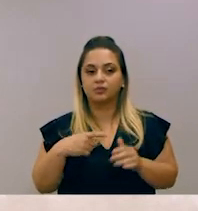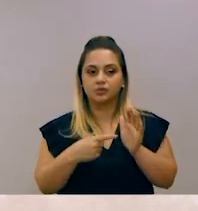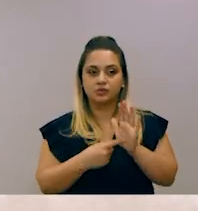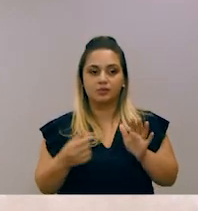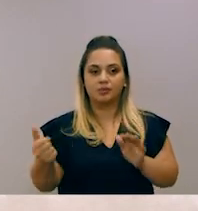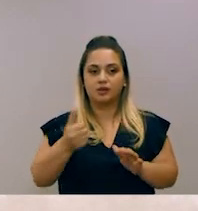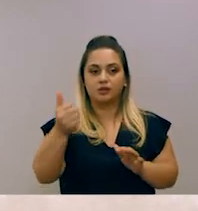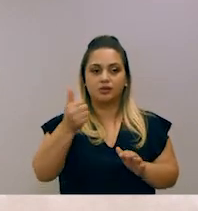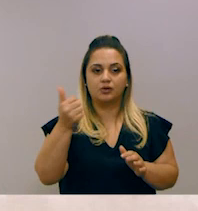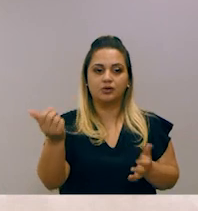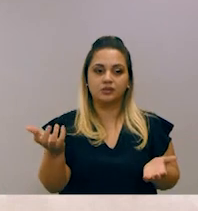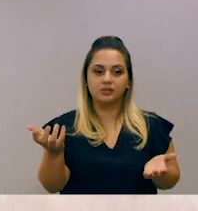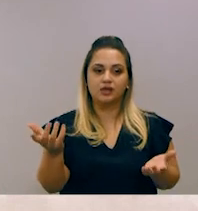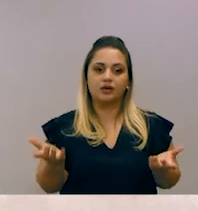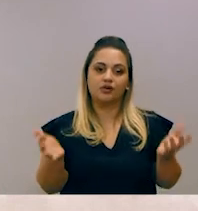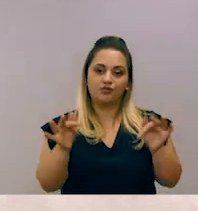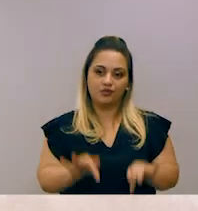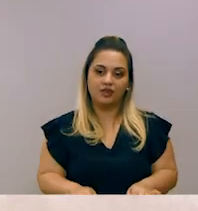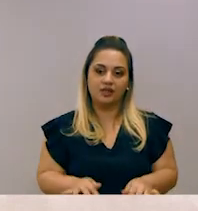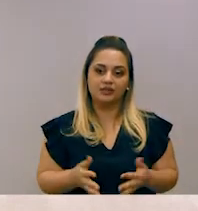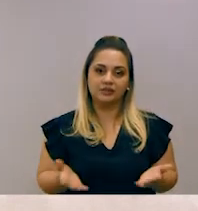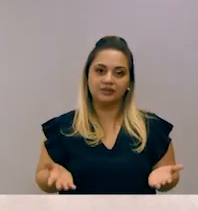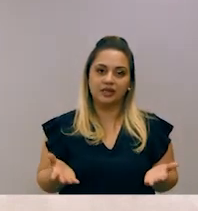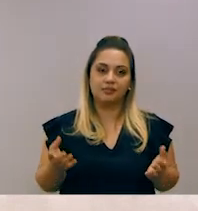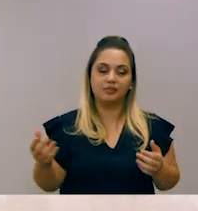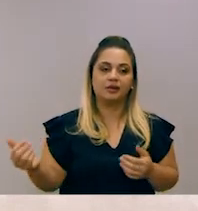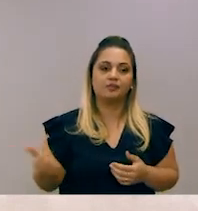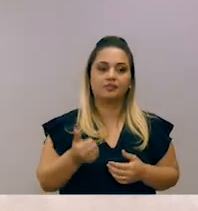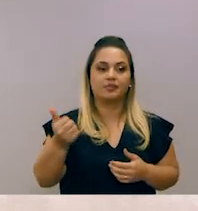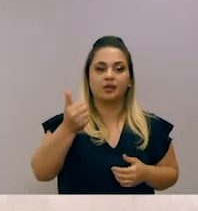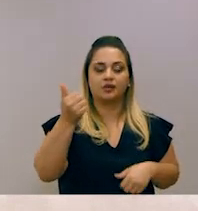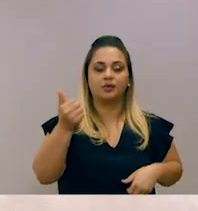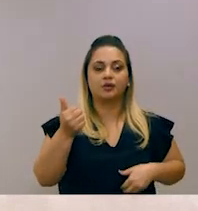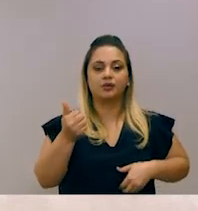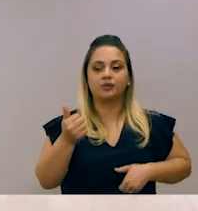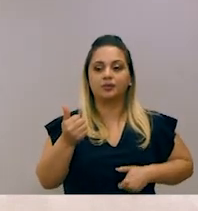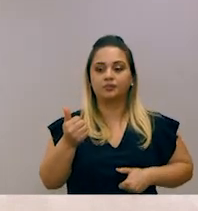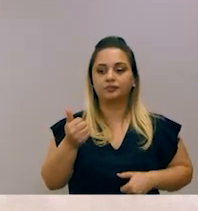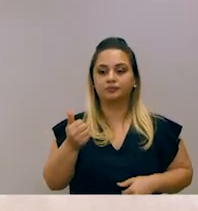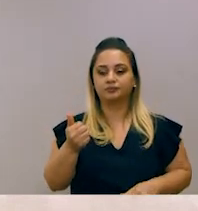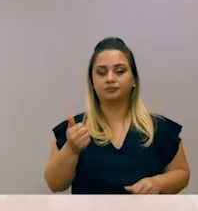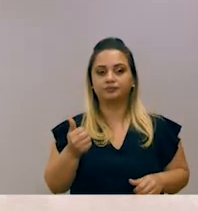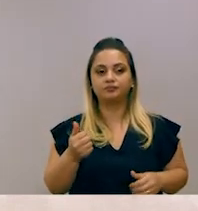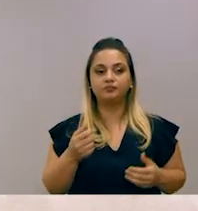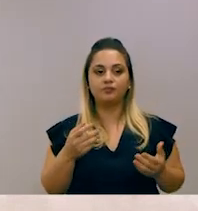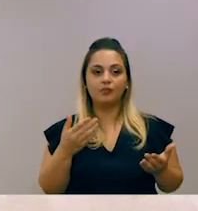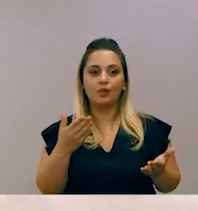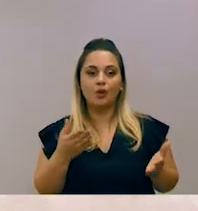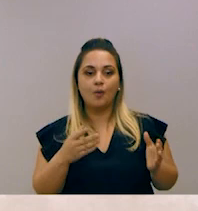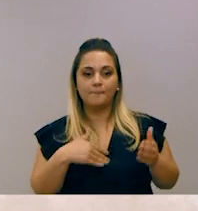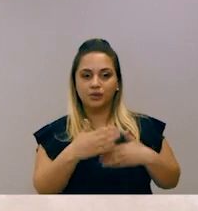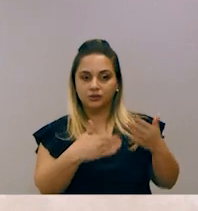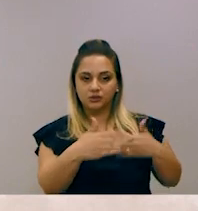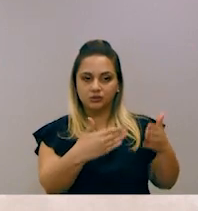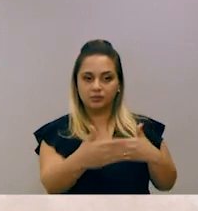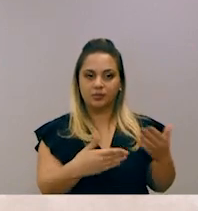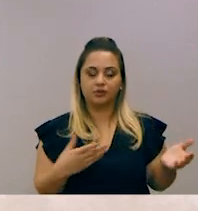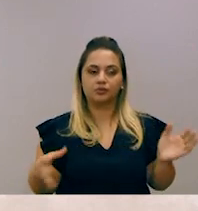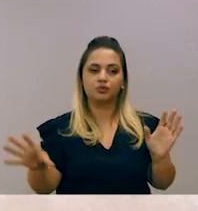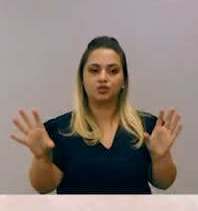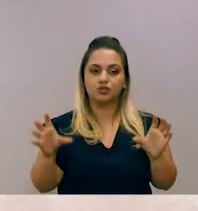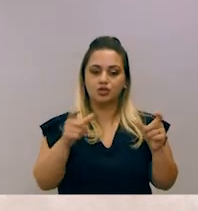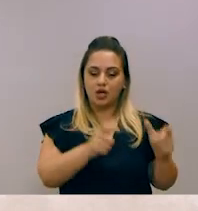generate good results and outcome. And to wrap up, we are going to use the natural